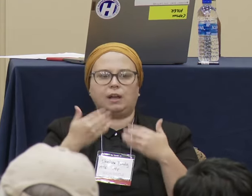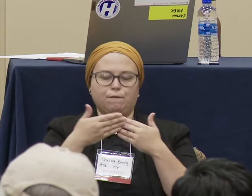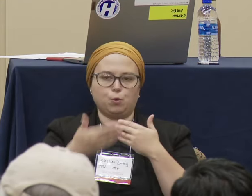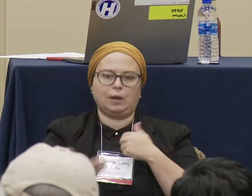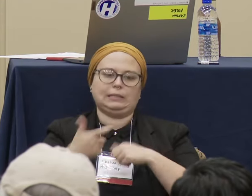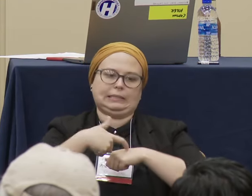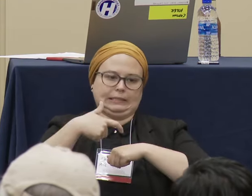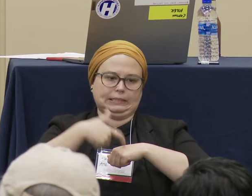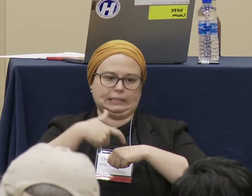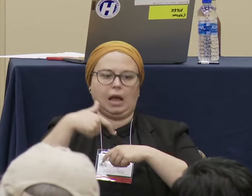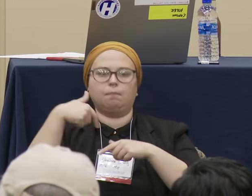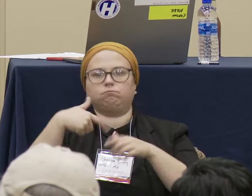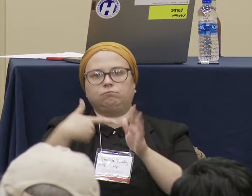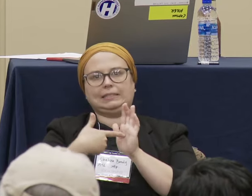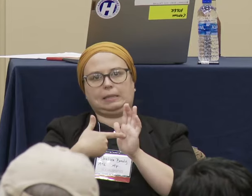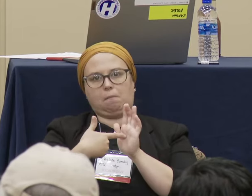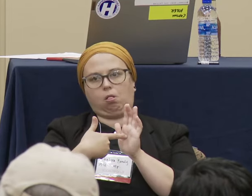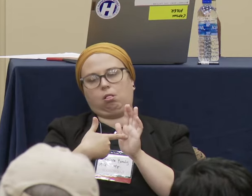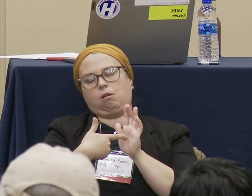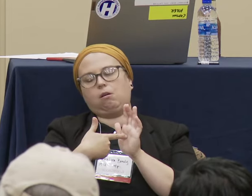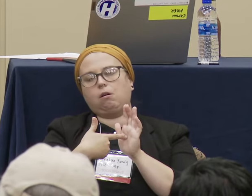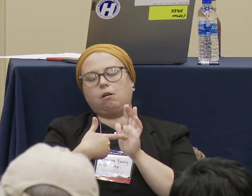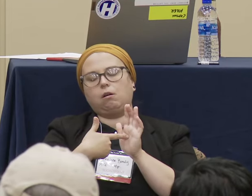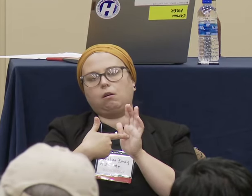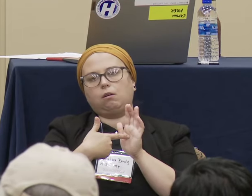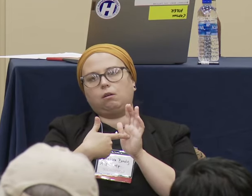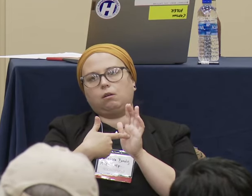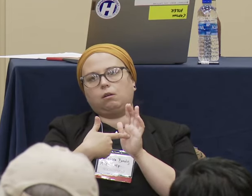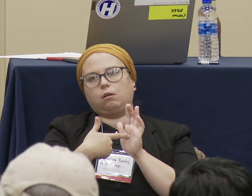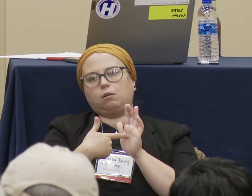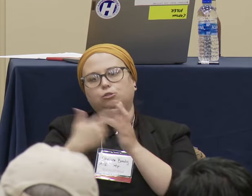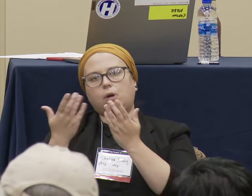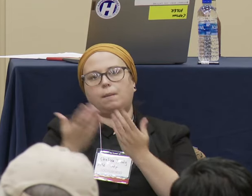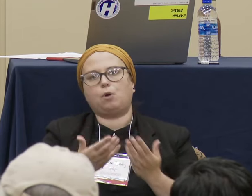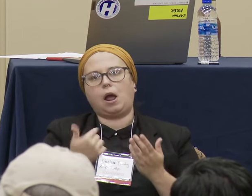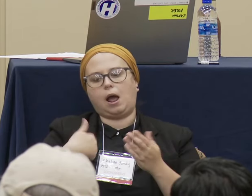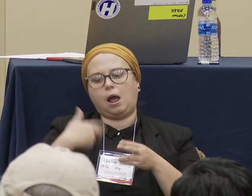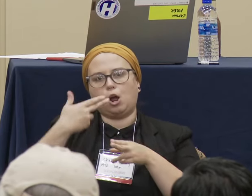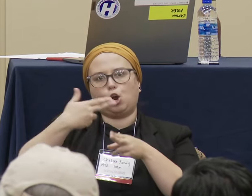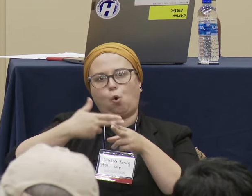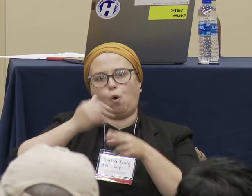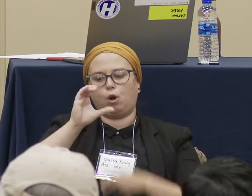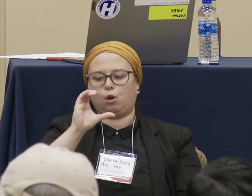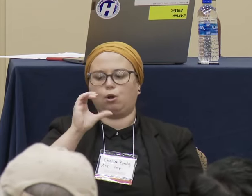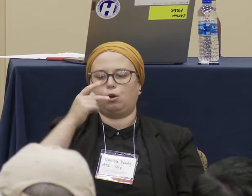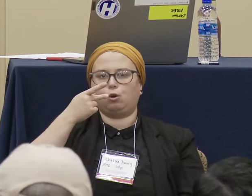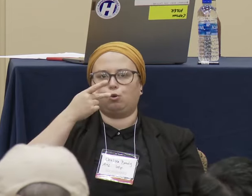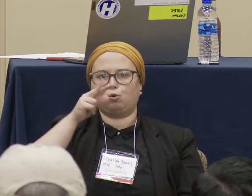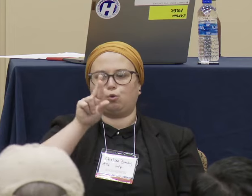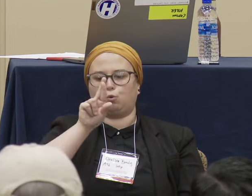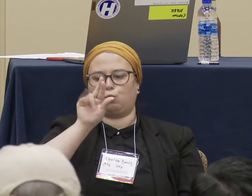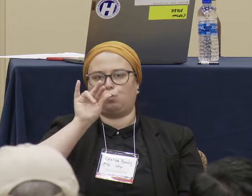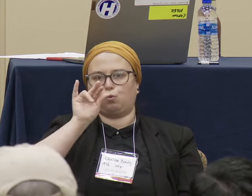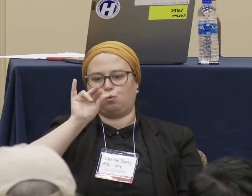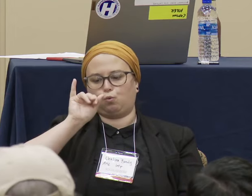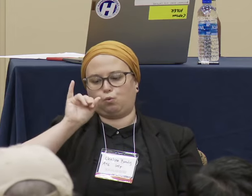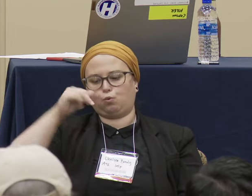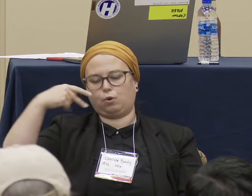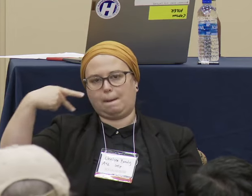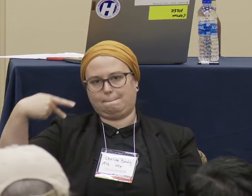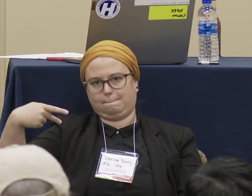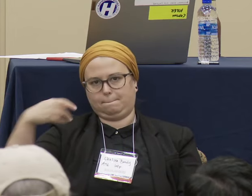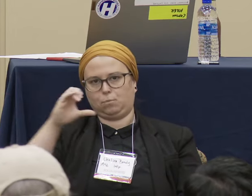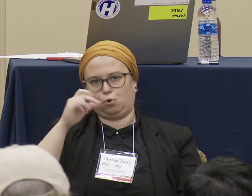example. What I bring to this is what I called a CRIP, C-R-I-P, CRIP or Mad of